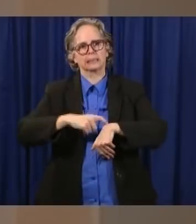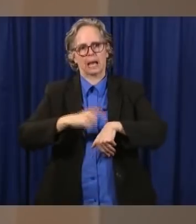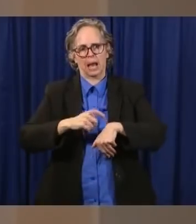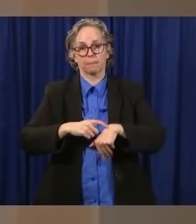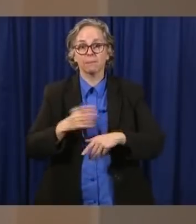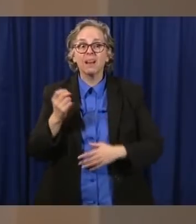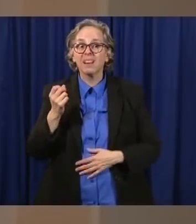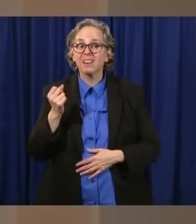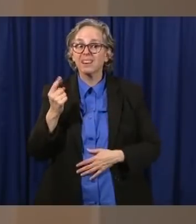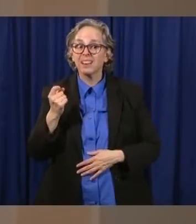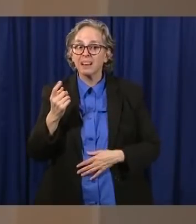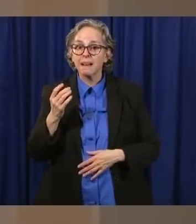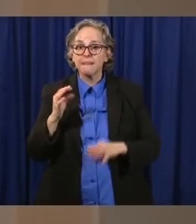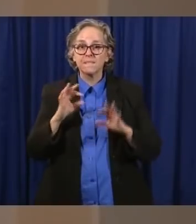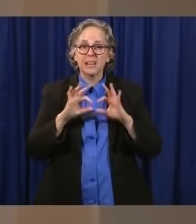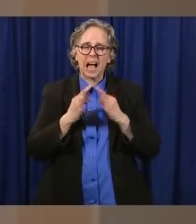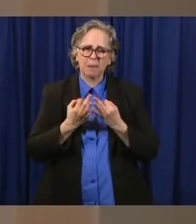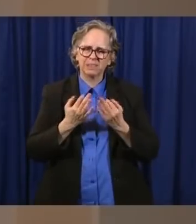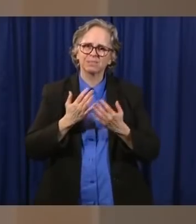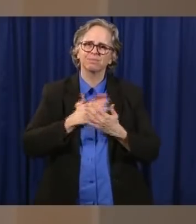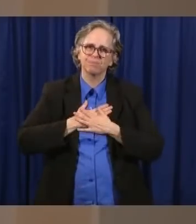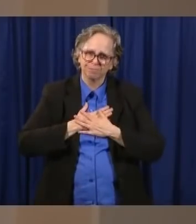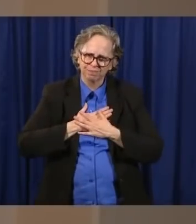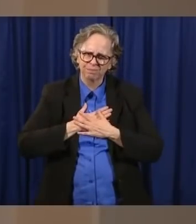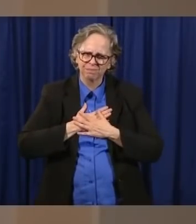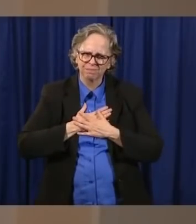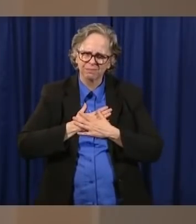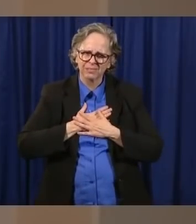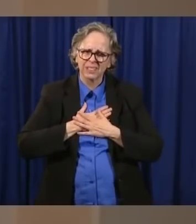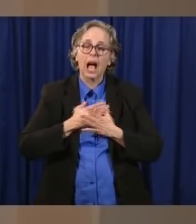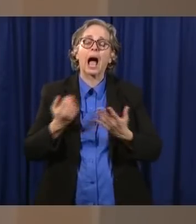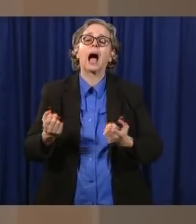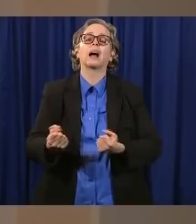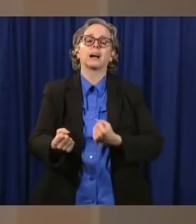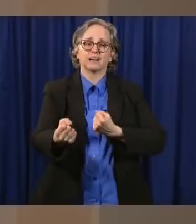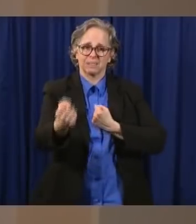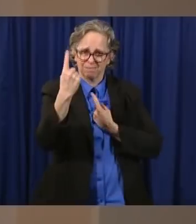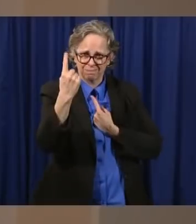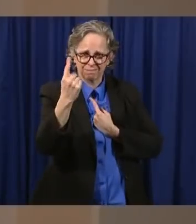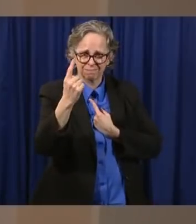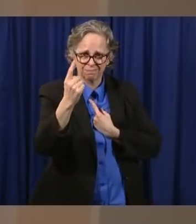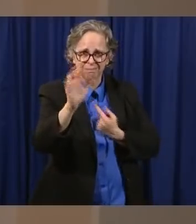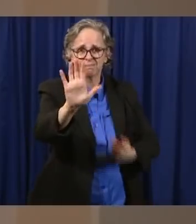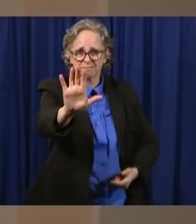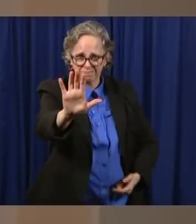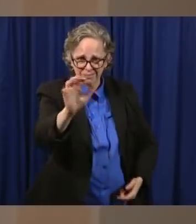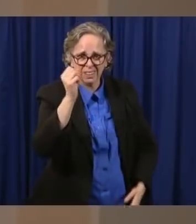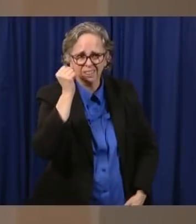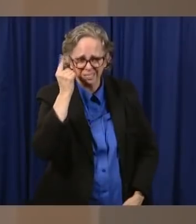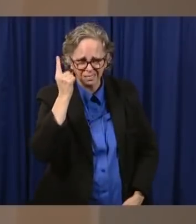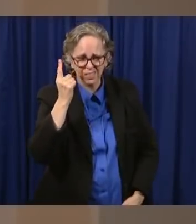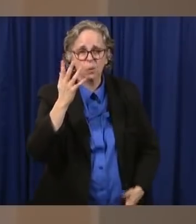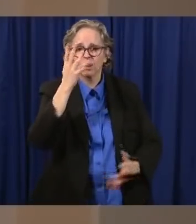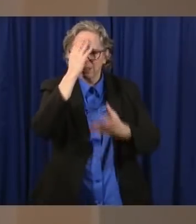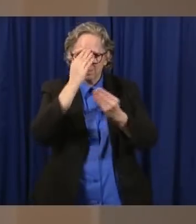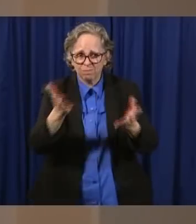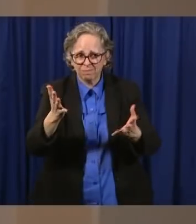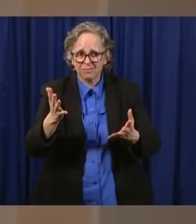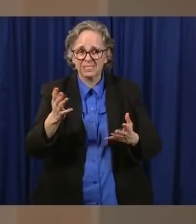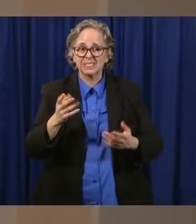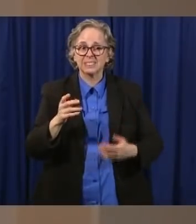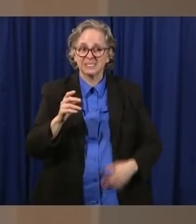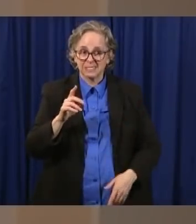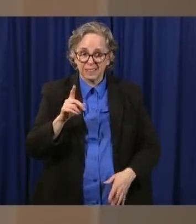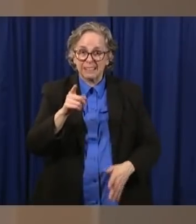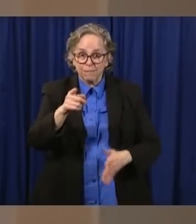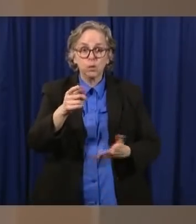I completely am empathetic to their situation, and I want them to know that if they qualify, they're going to get